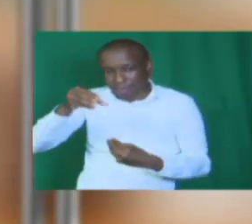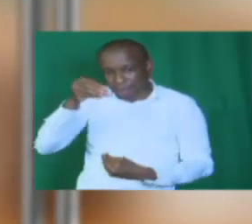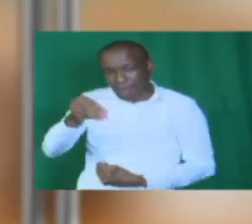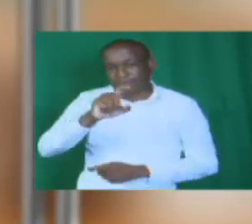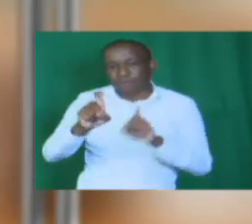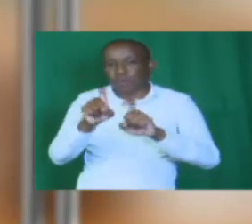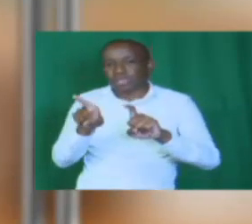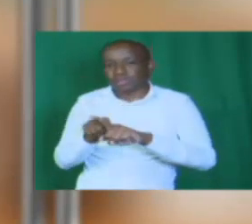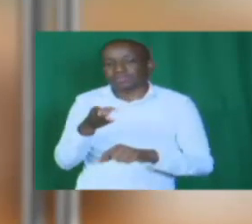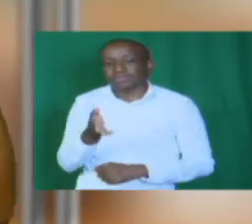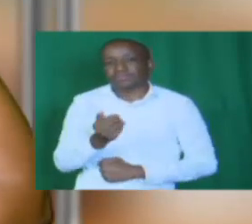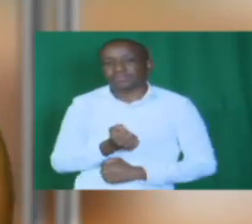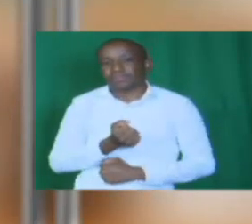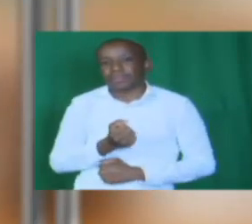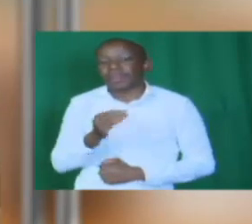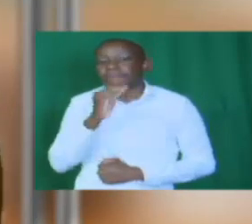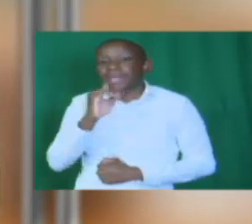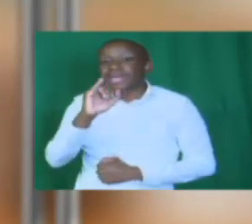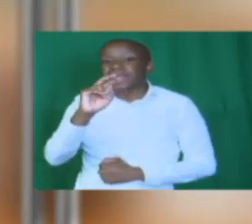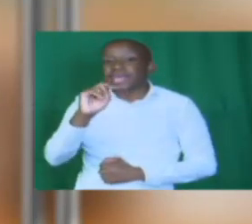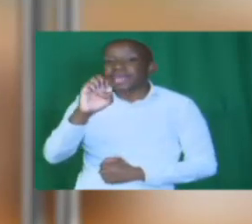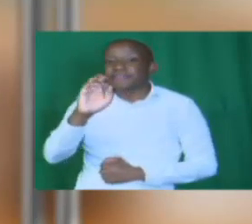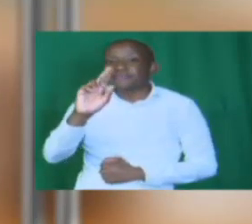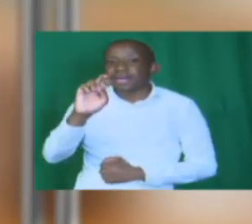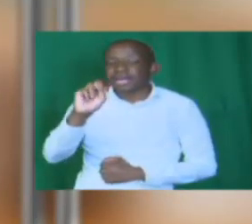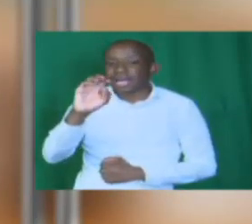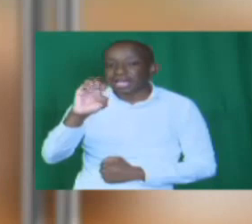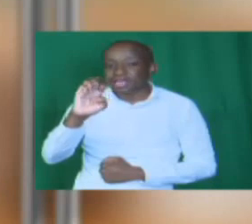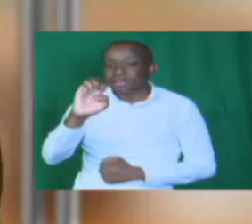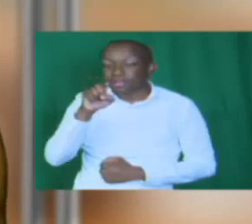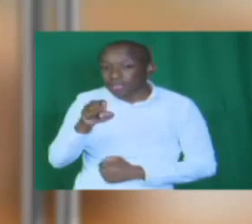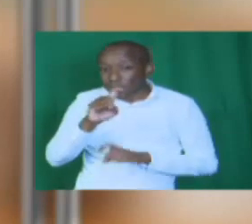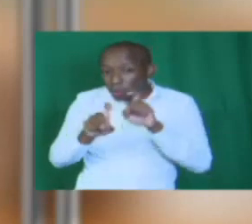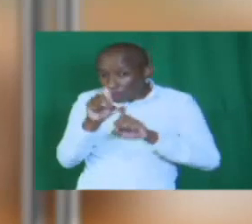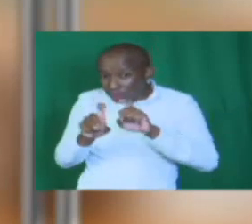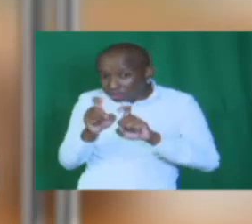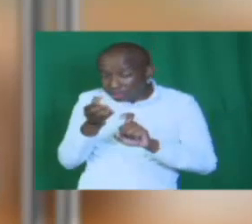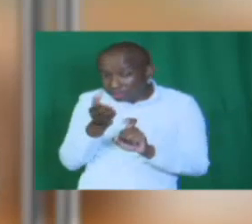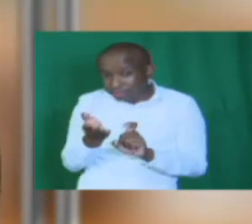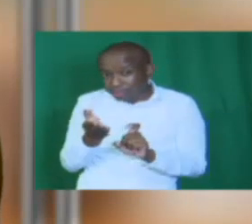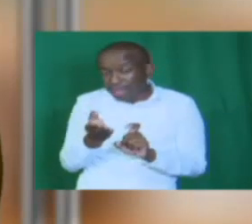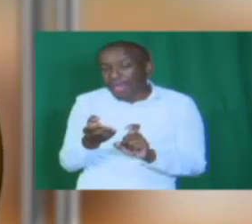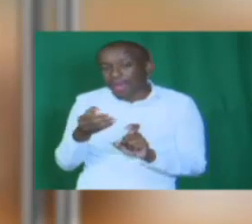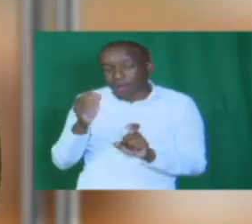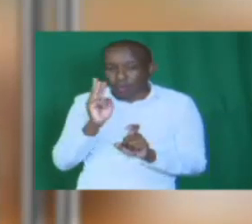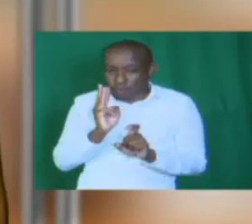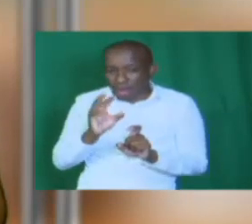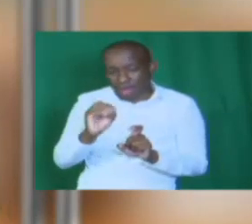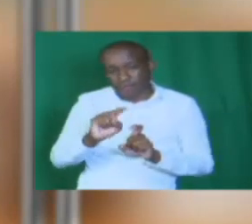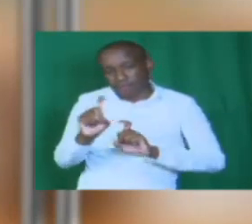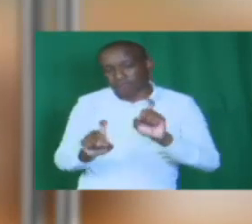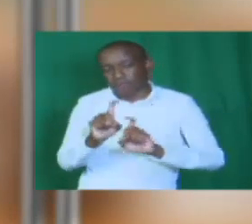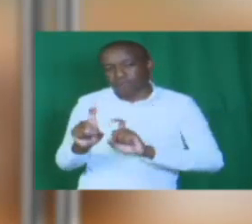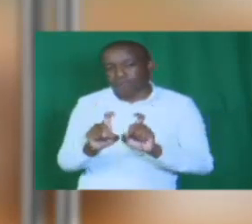and the inference questions usually come towards the end of our questions